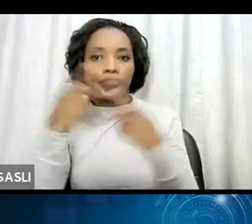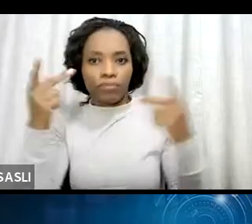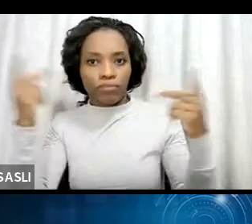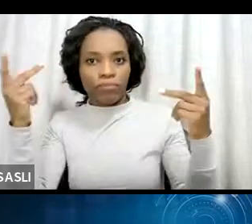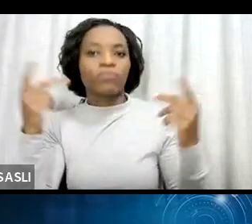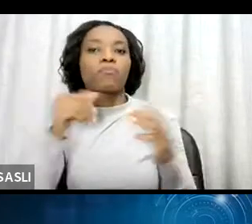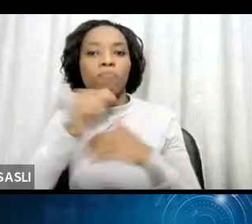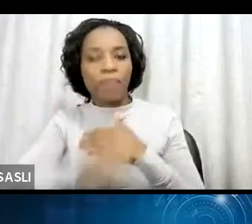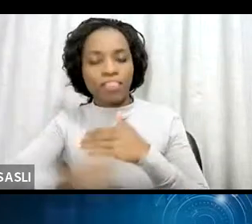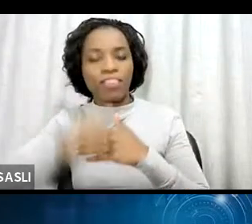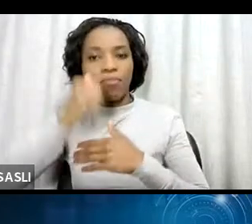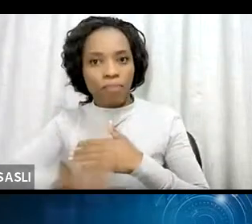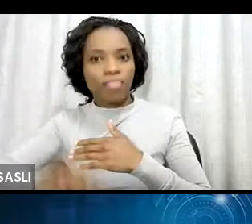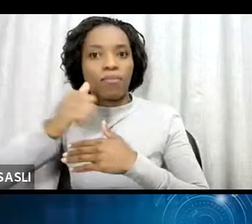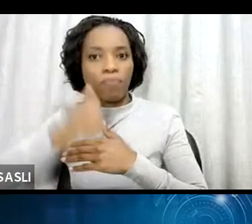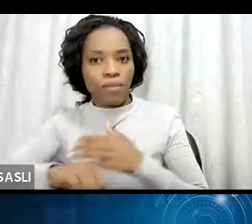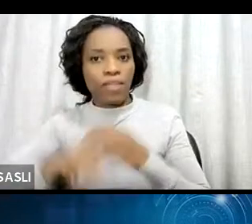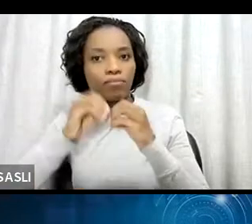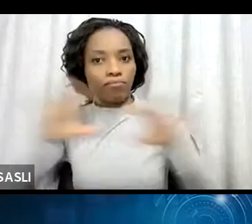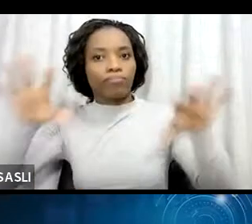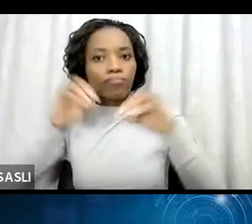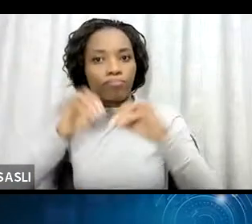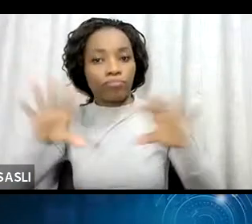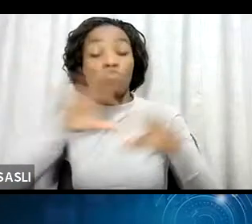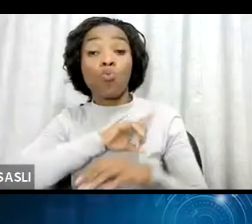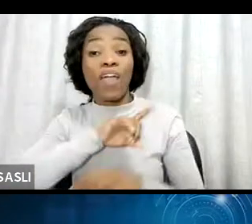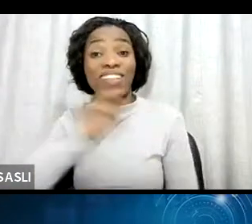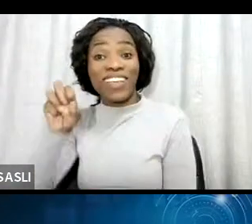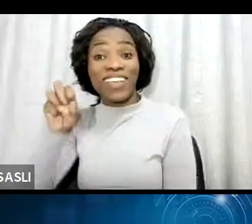available because SARS is saying you need to understand what's